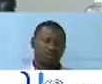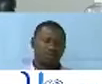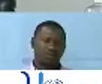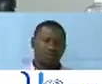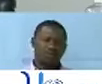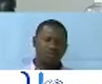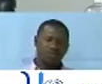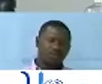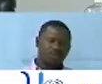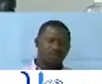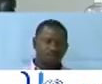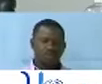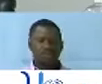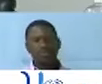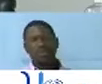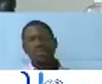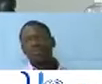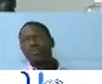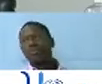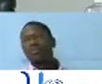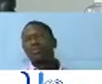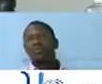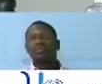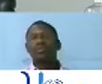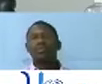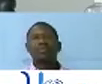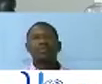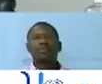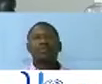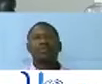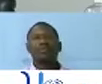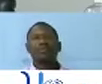ci jamono joju nonu ak xew xew ko wor yépp.